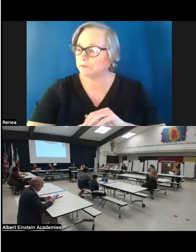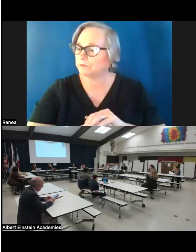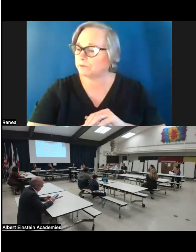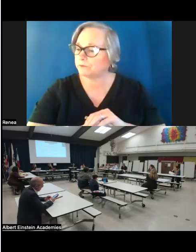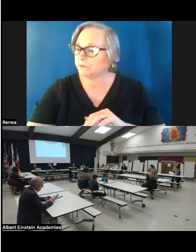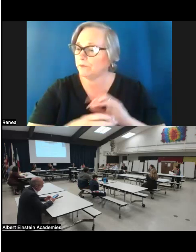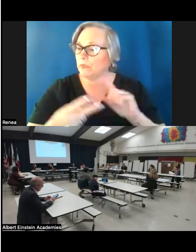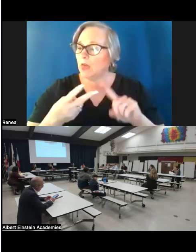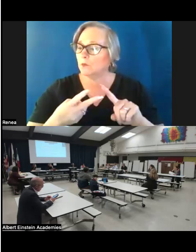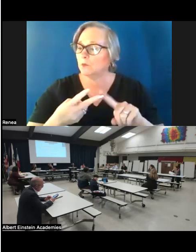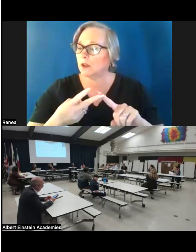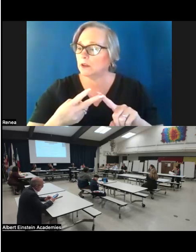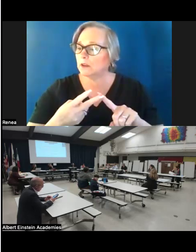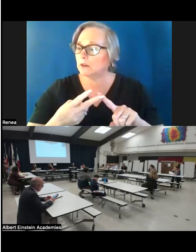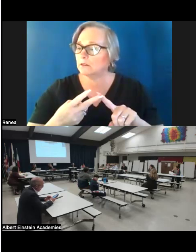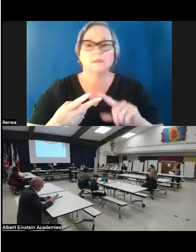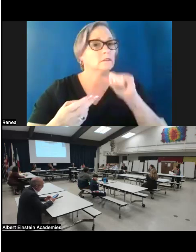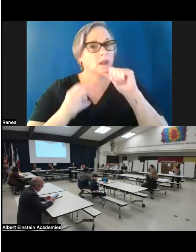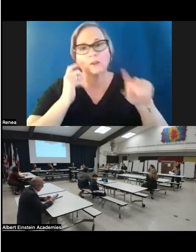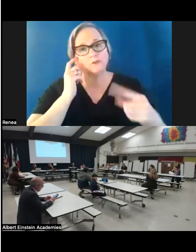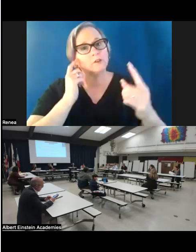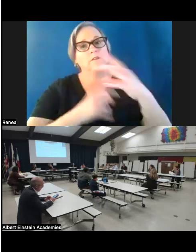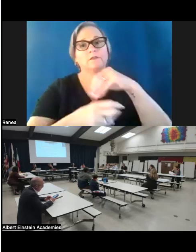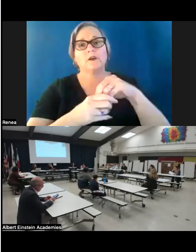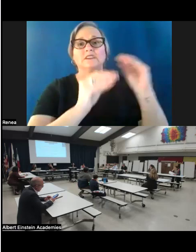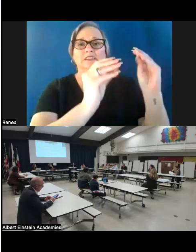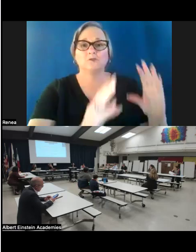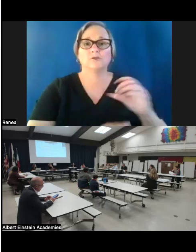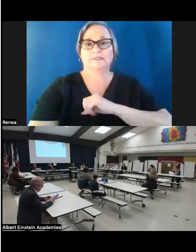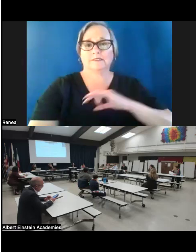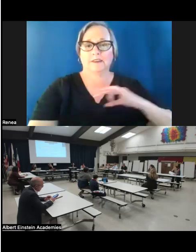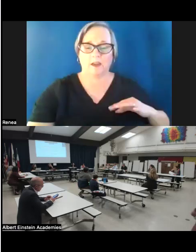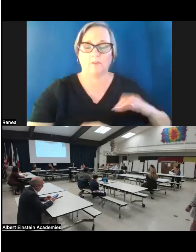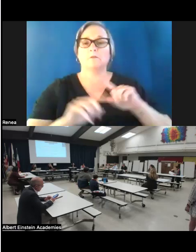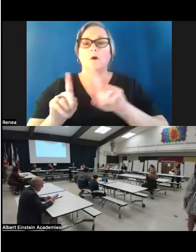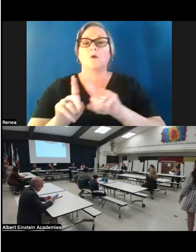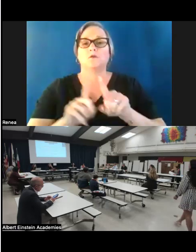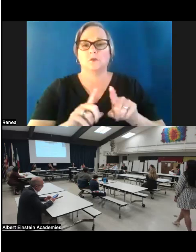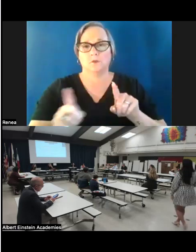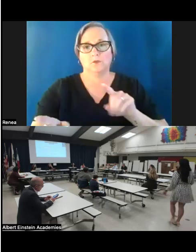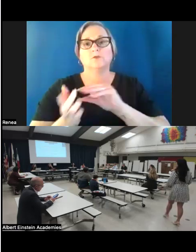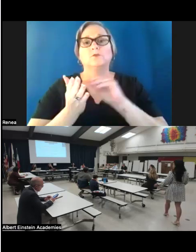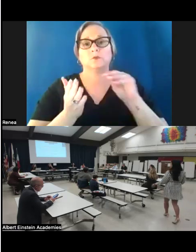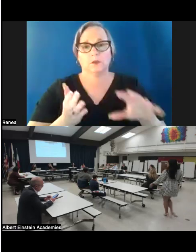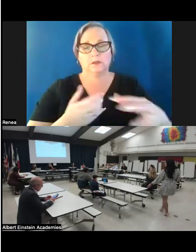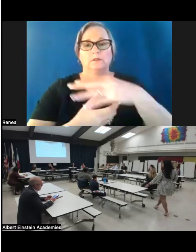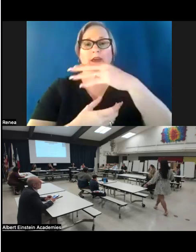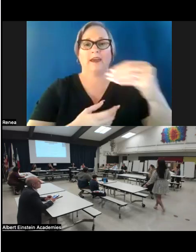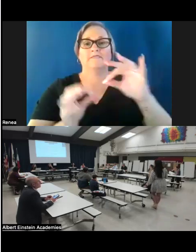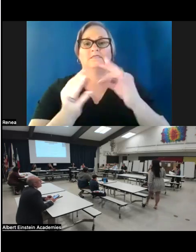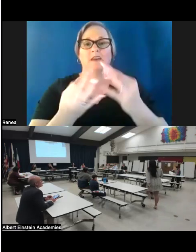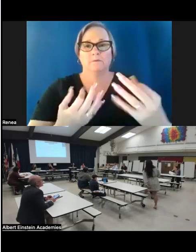just teachers and staff, but students, age appropriately, and families. And I